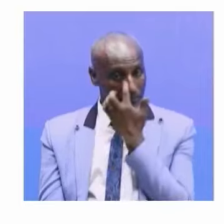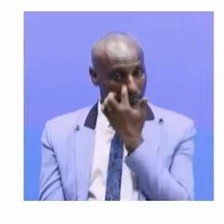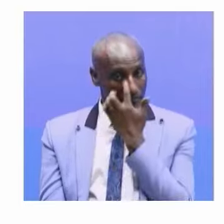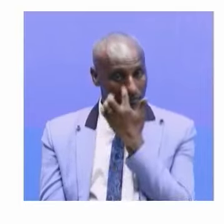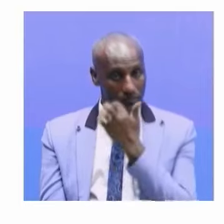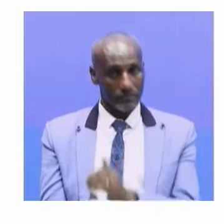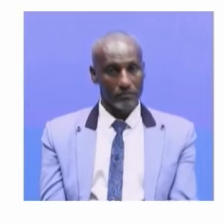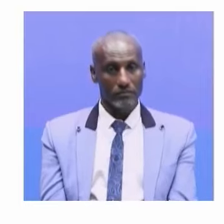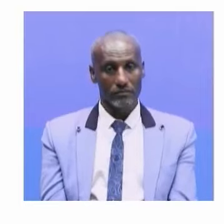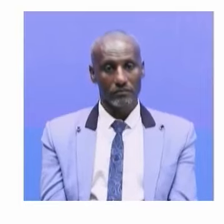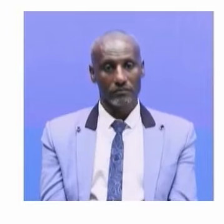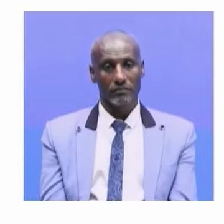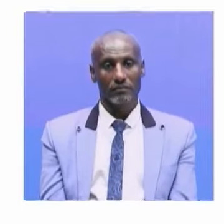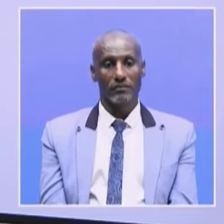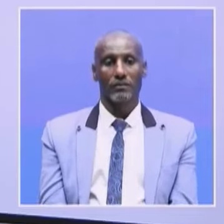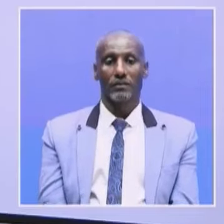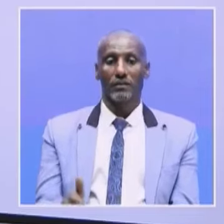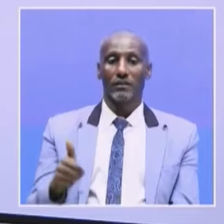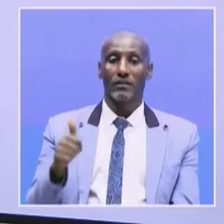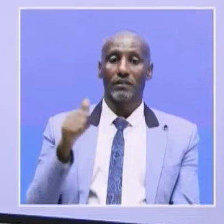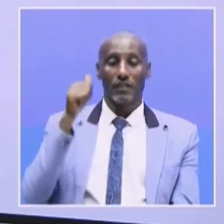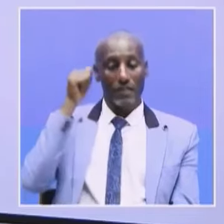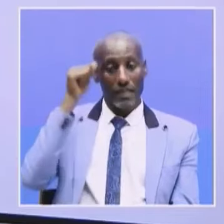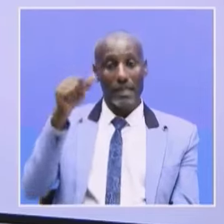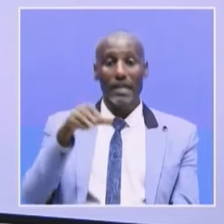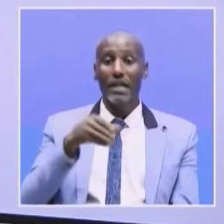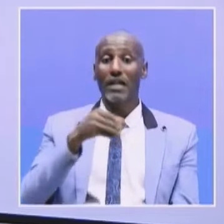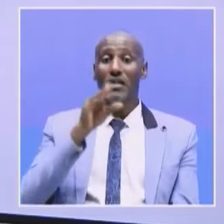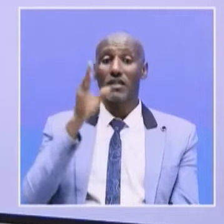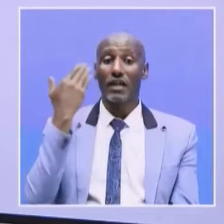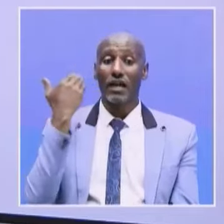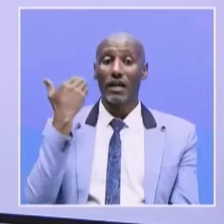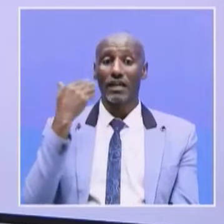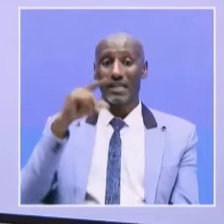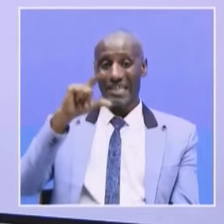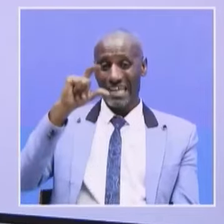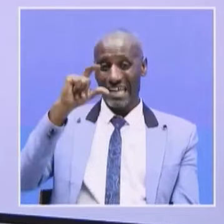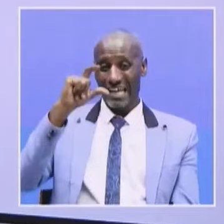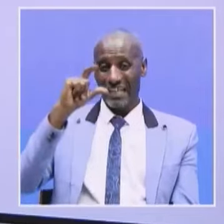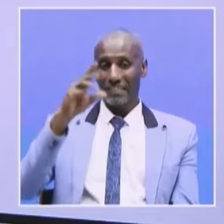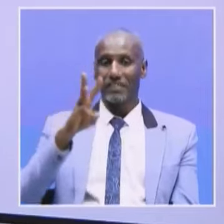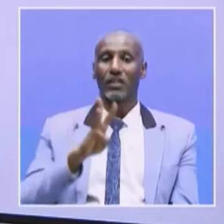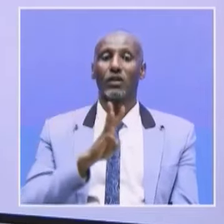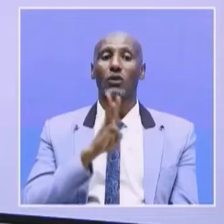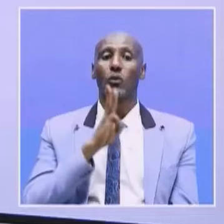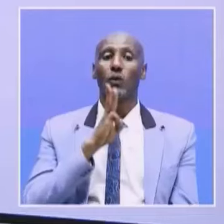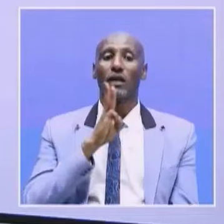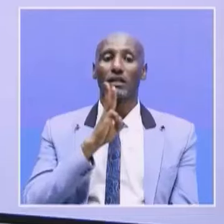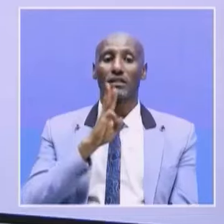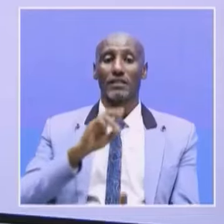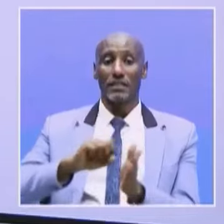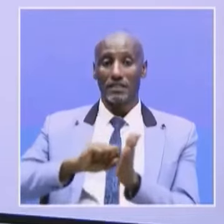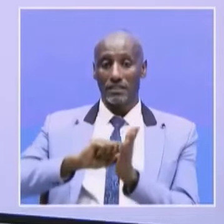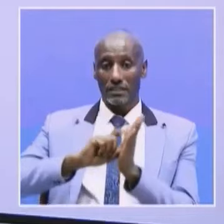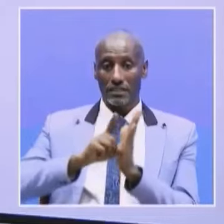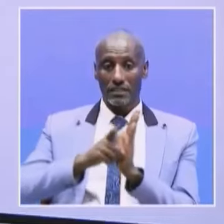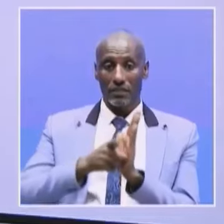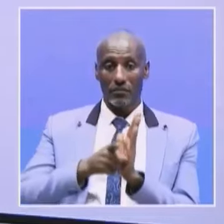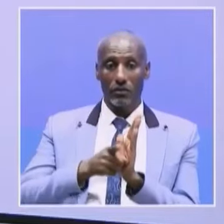little. He drank a little water after the game. So this is an example